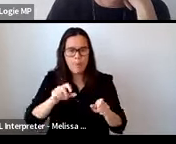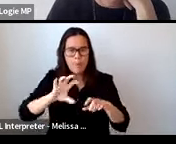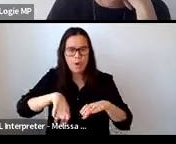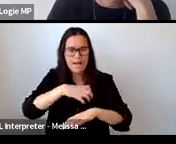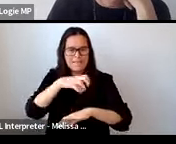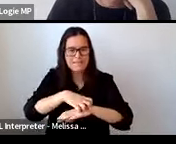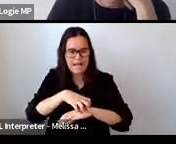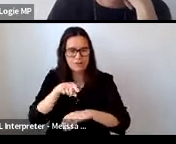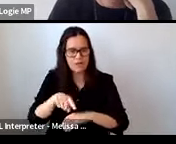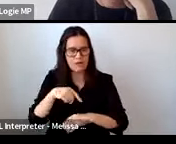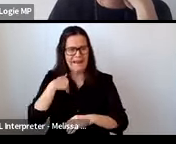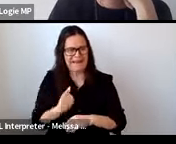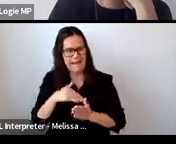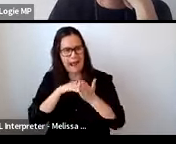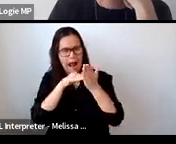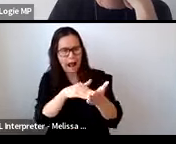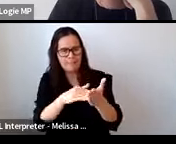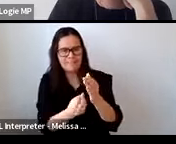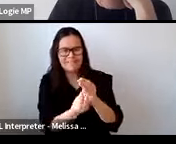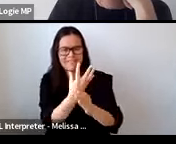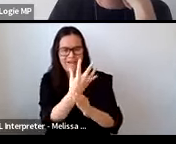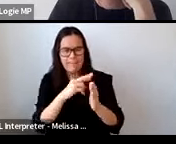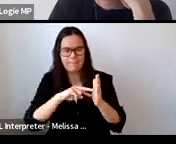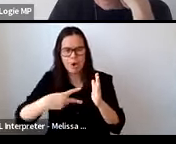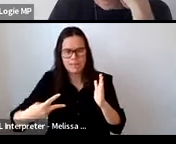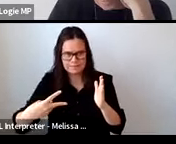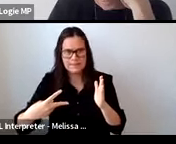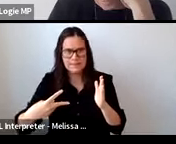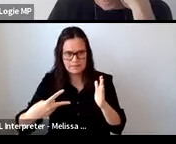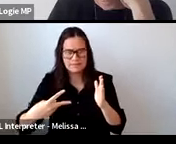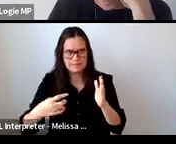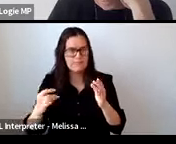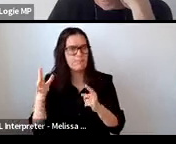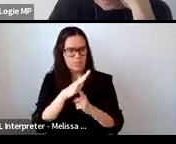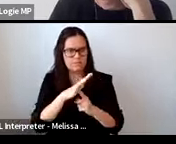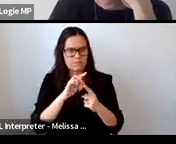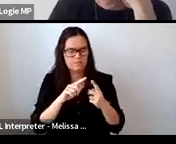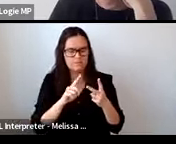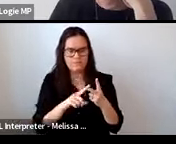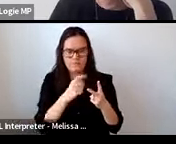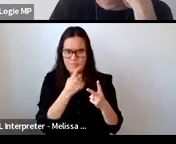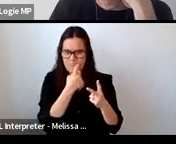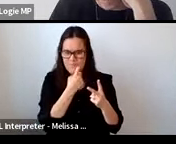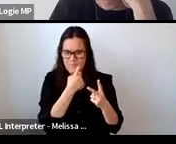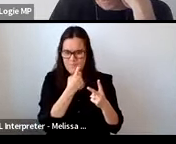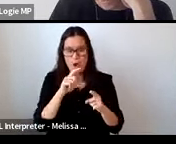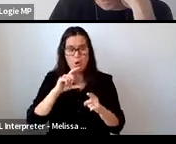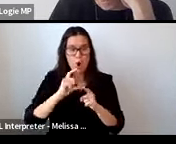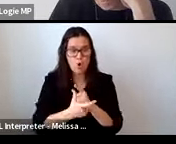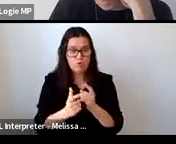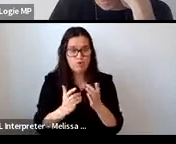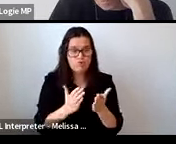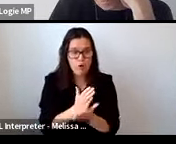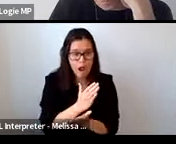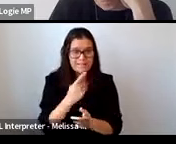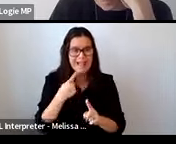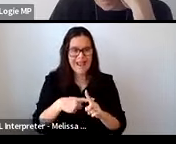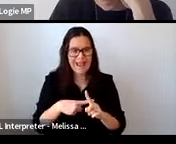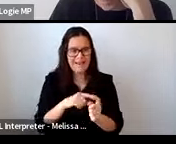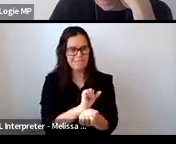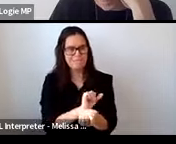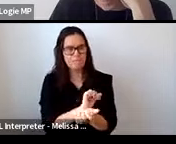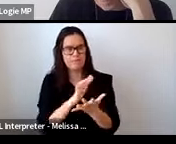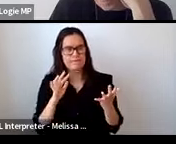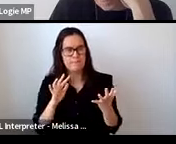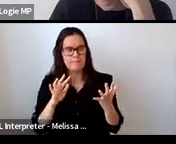help in policy development, and that's really important. The cultural rights and freedoms of